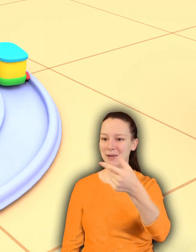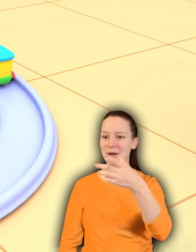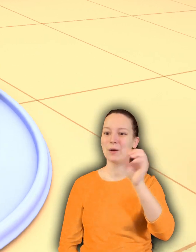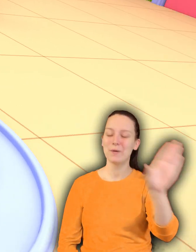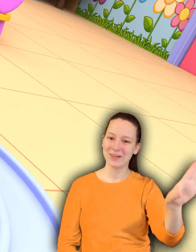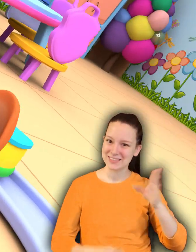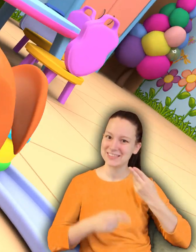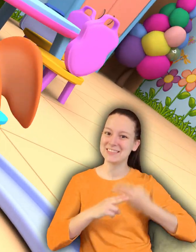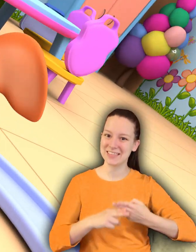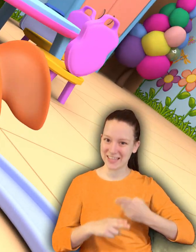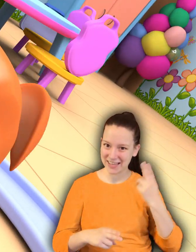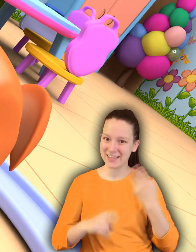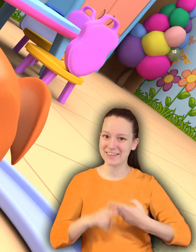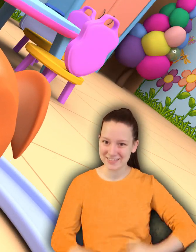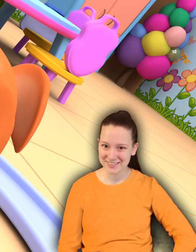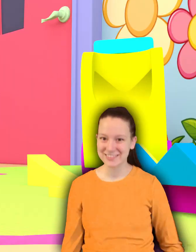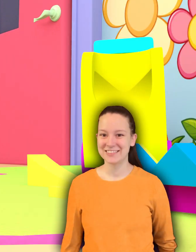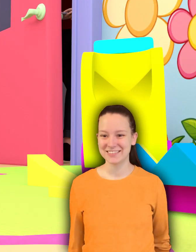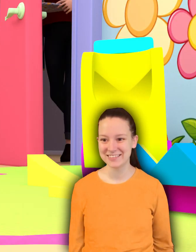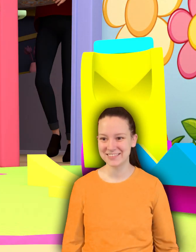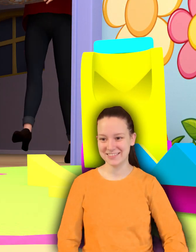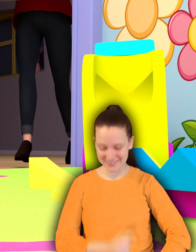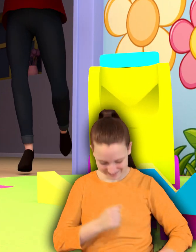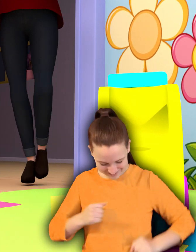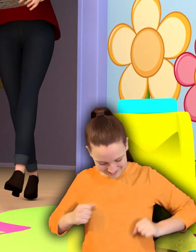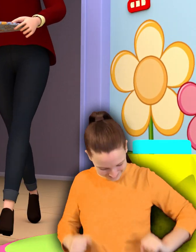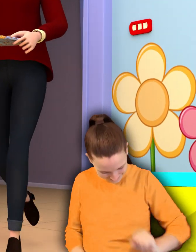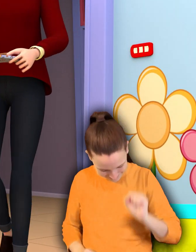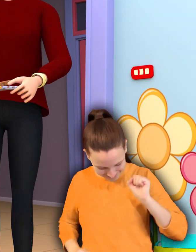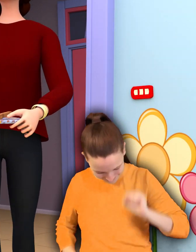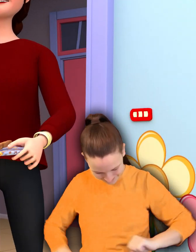-g-o-1 Bingo was his name-o